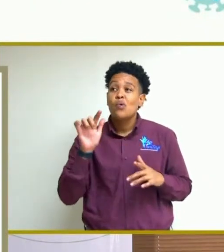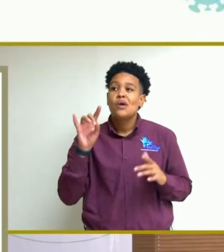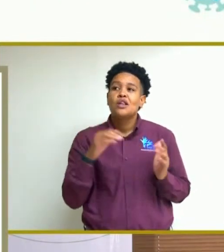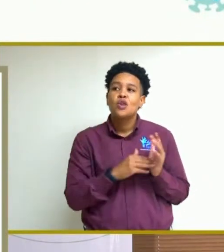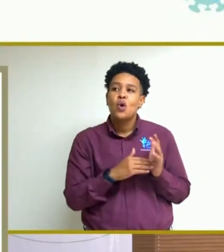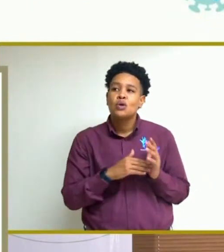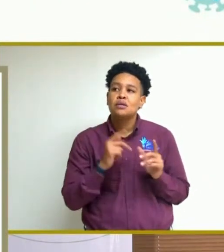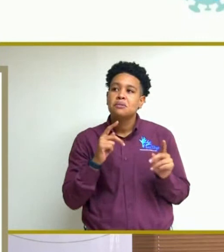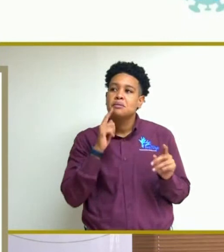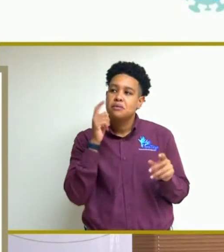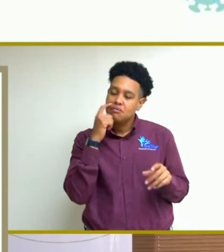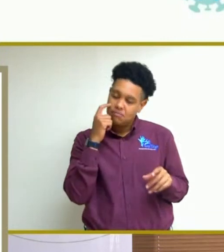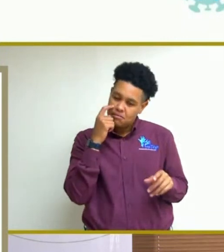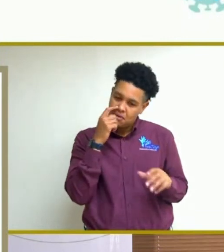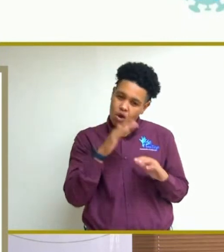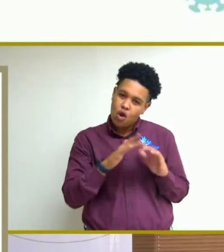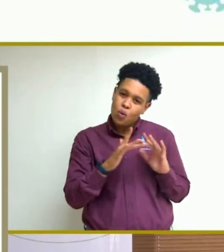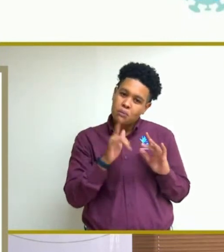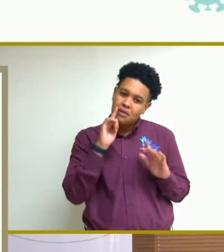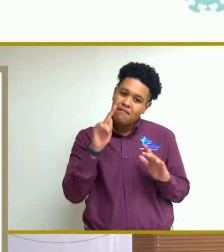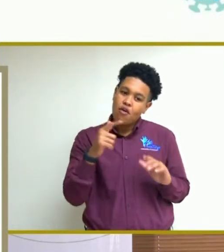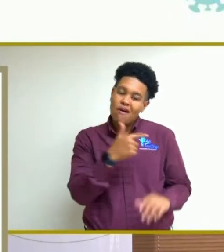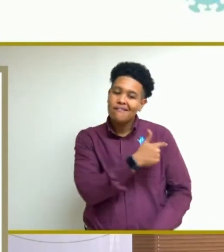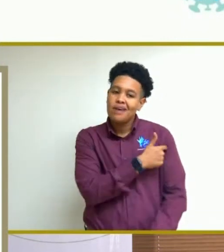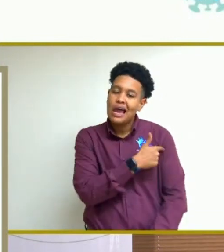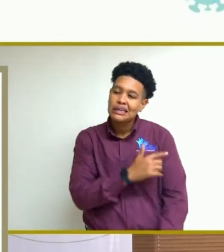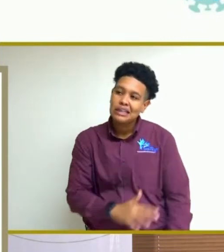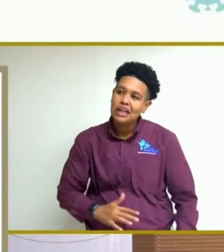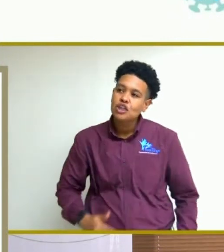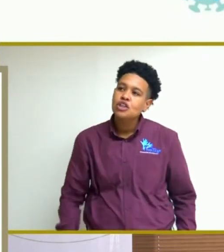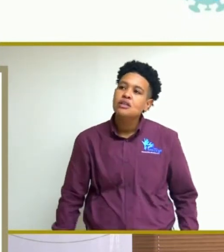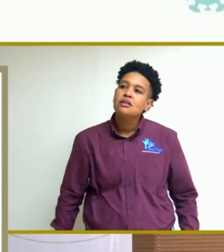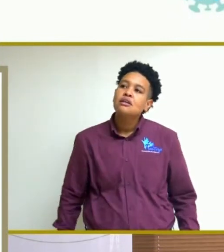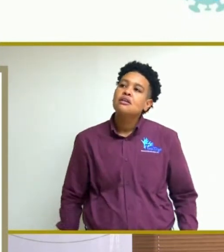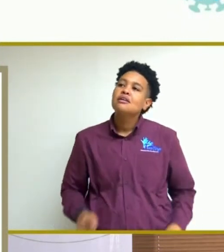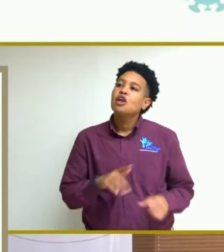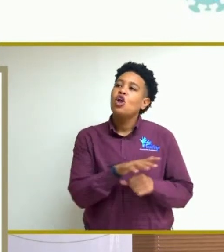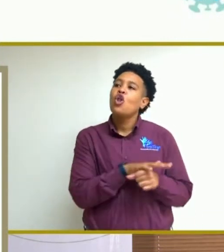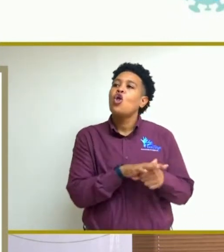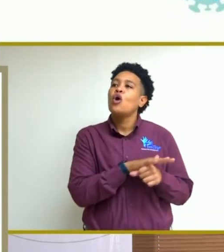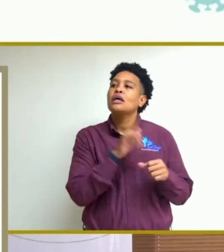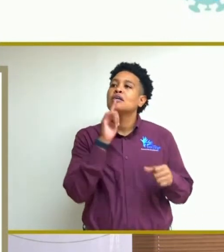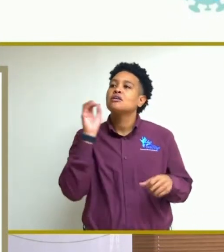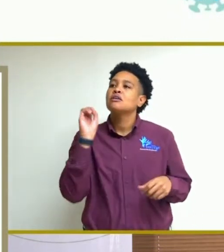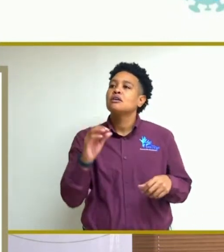for vaccination. The site issued over